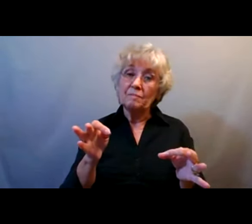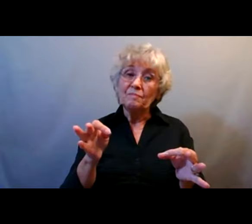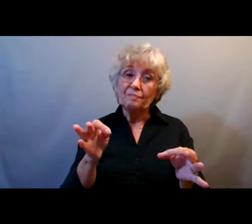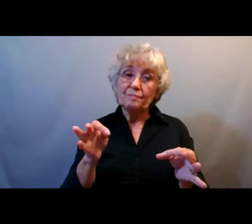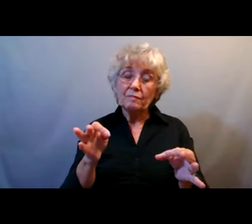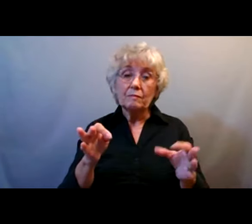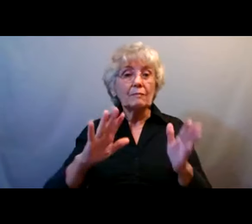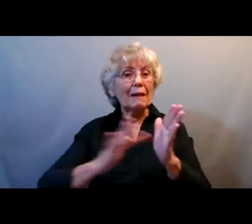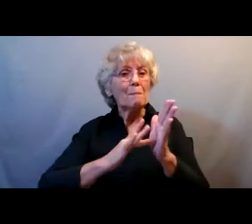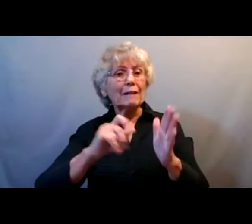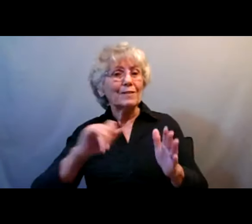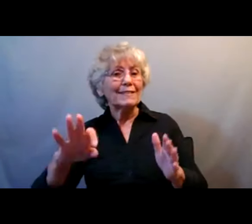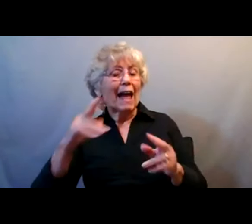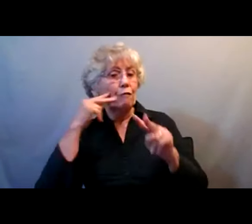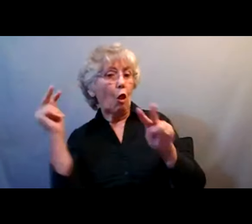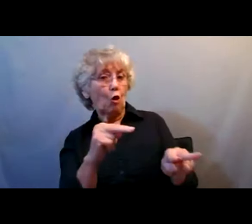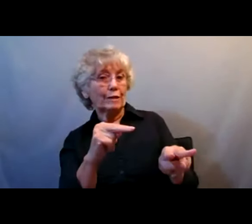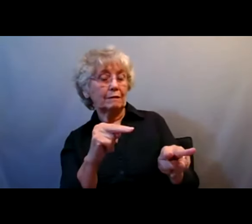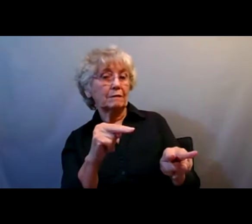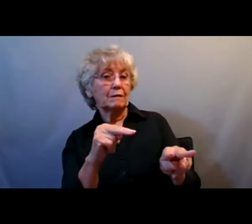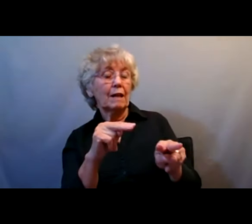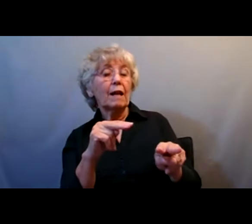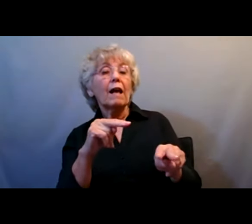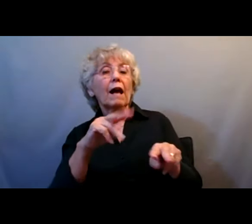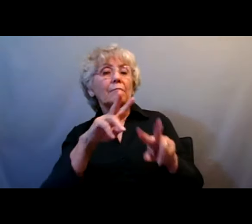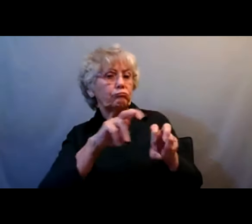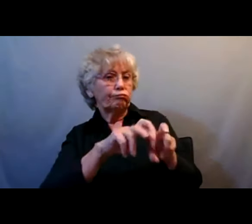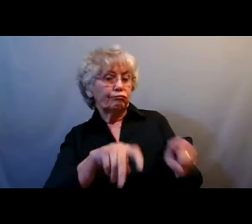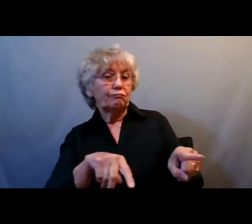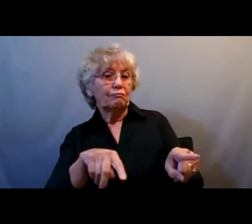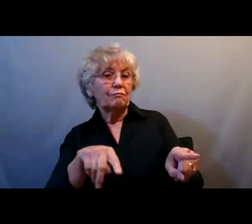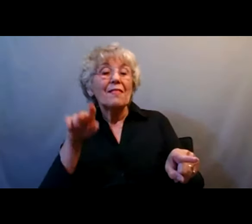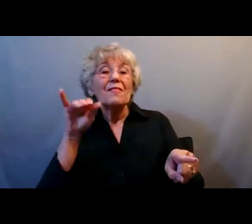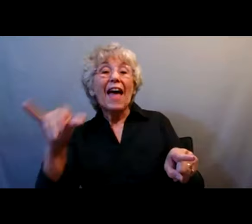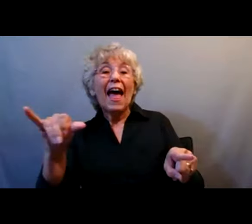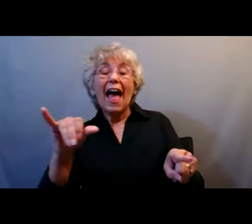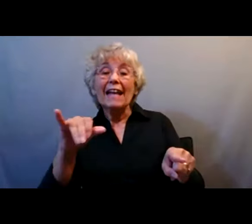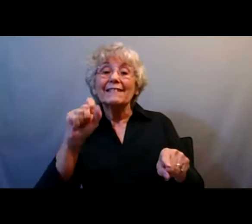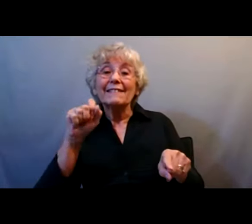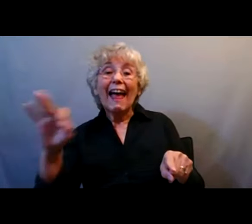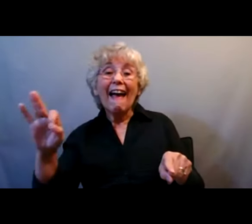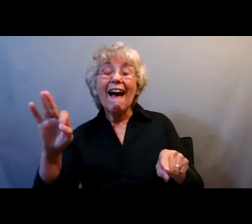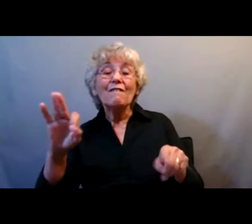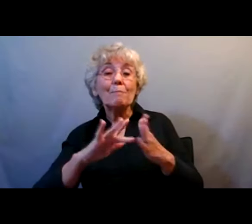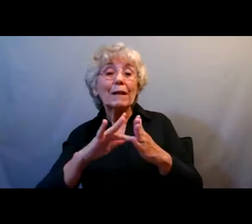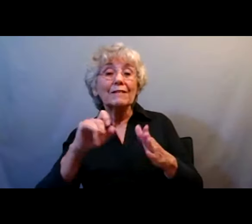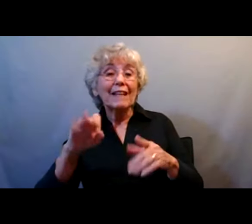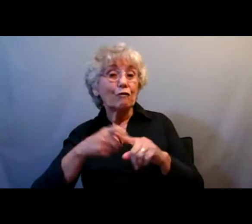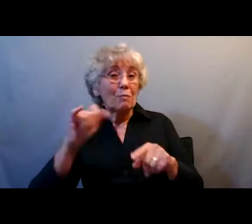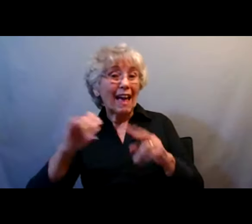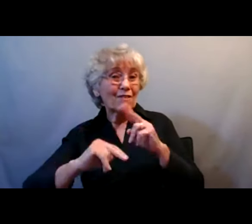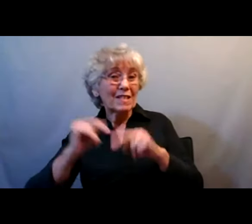the medical staff of that facility to have a failure to thrive, and